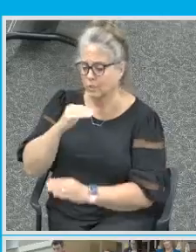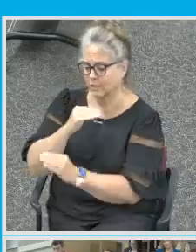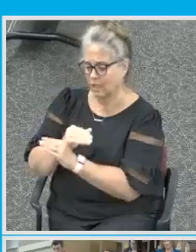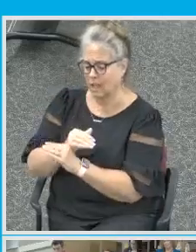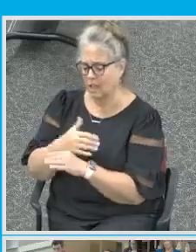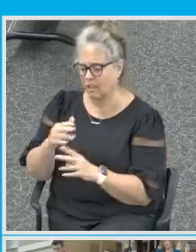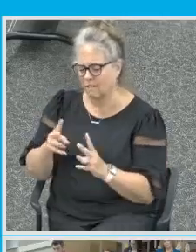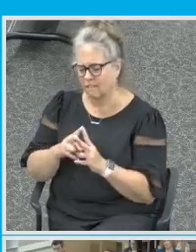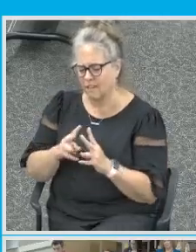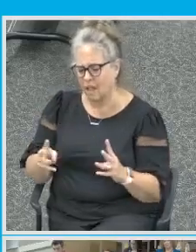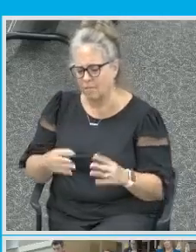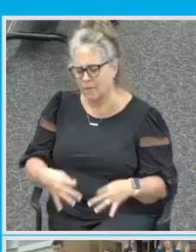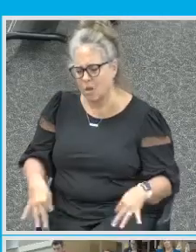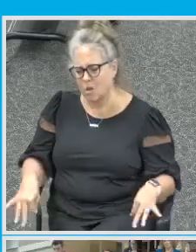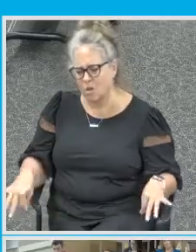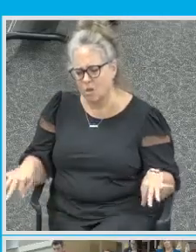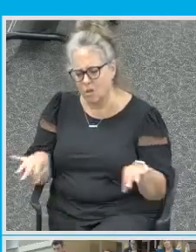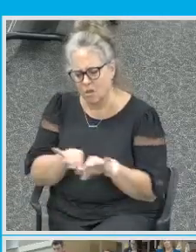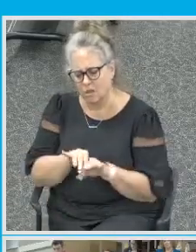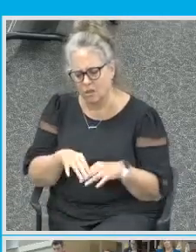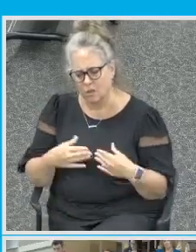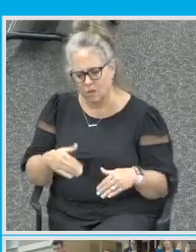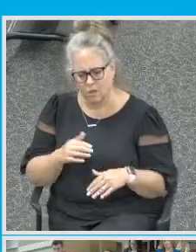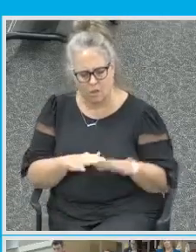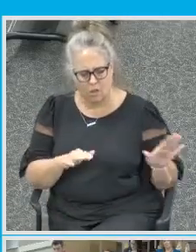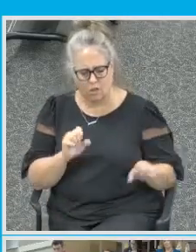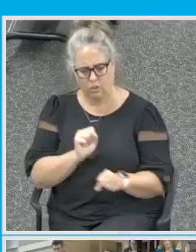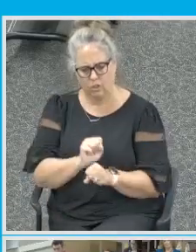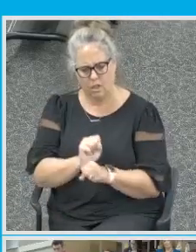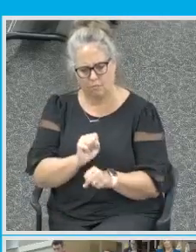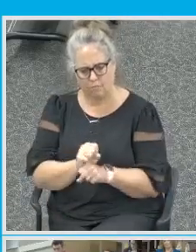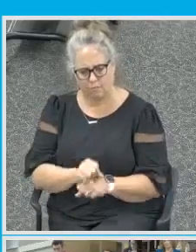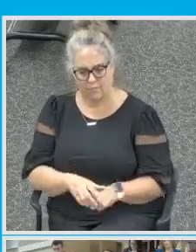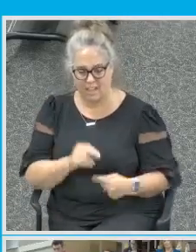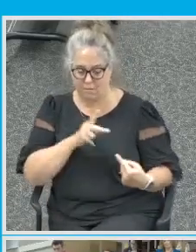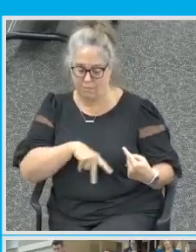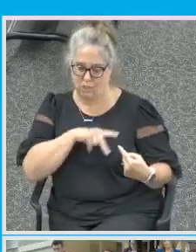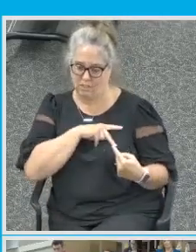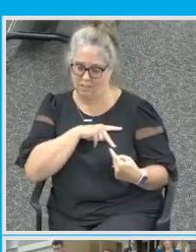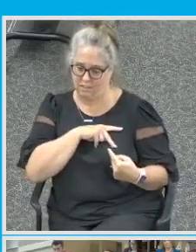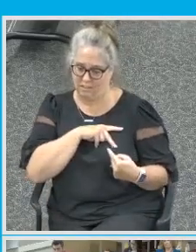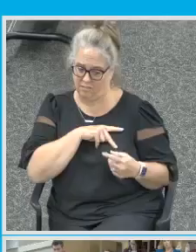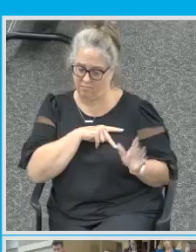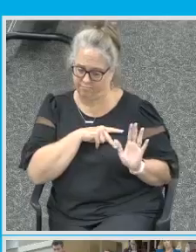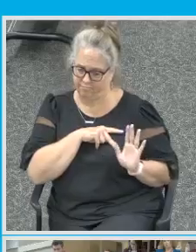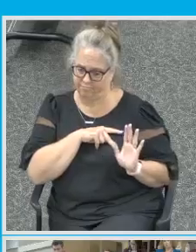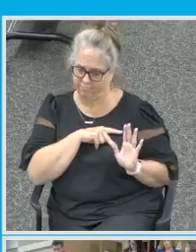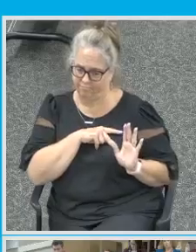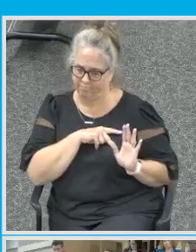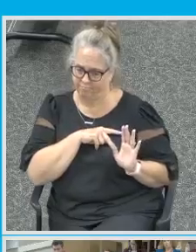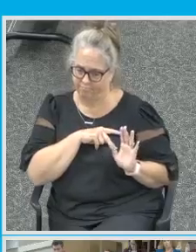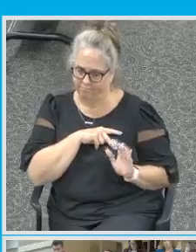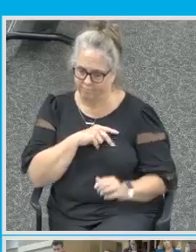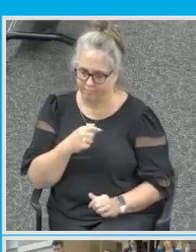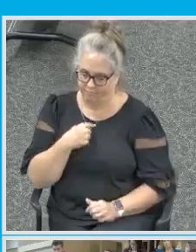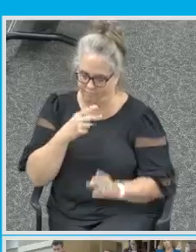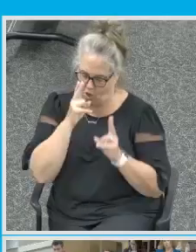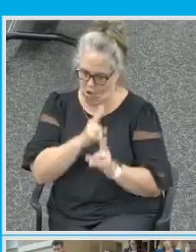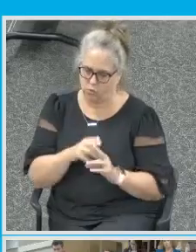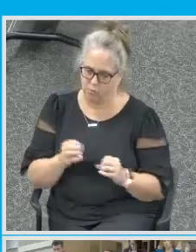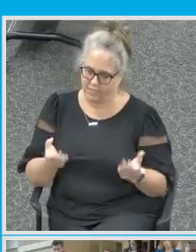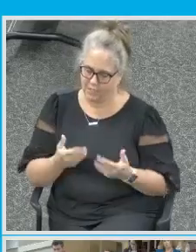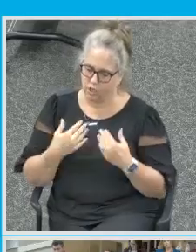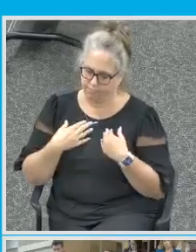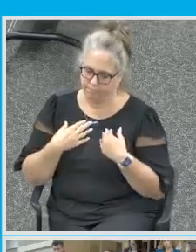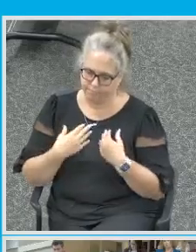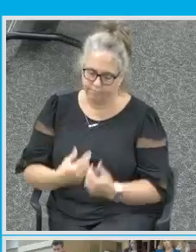important role in my job, but also personally. And so this is really a great honor to be well today. So we have Eric Gibbs from